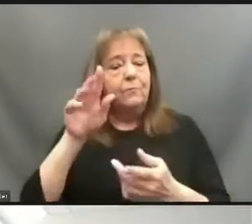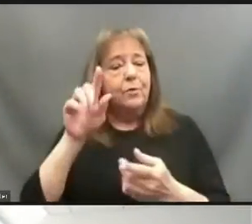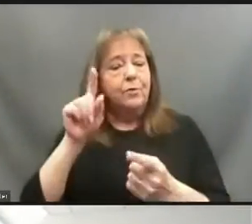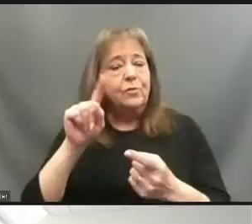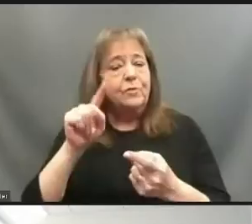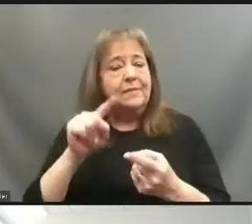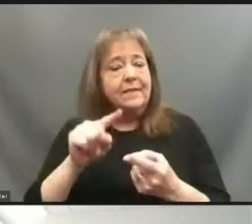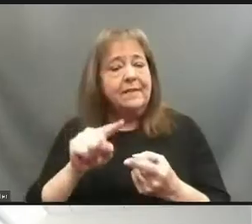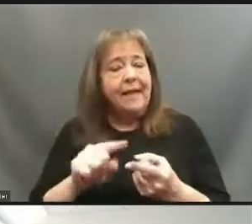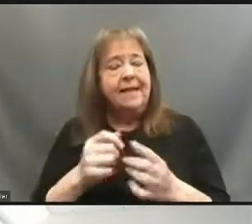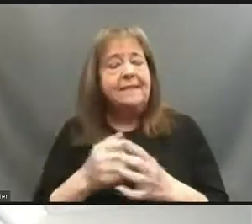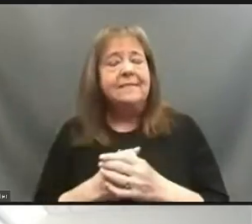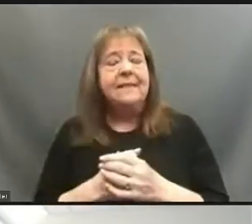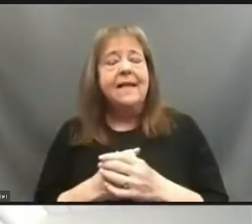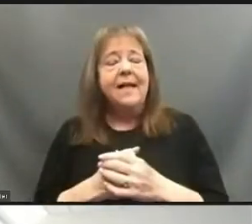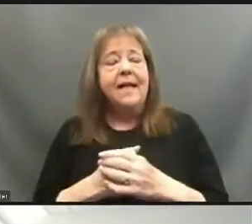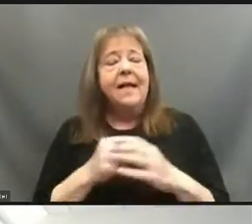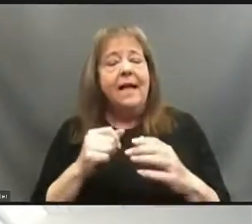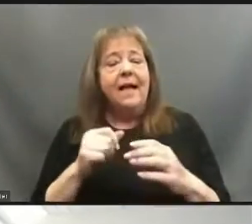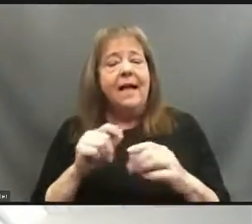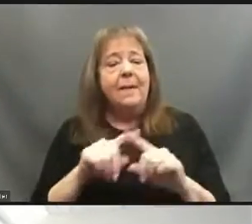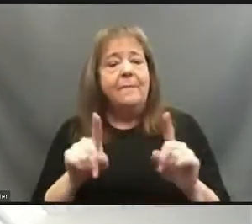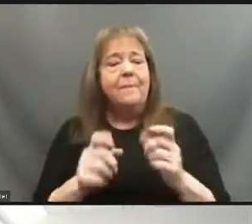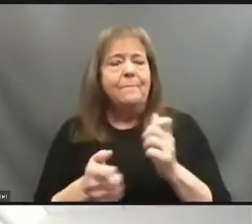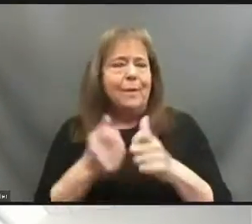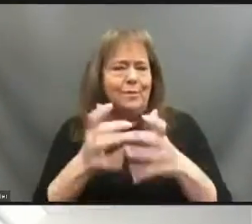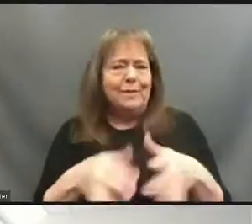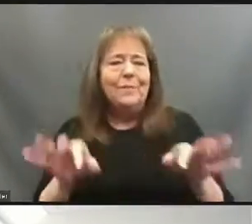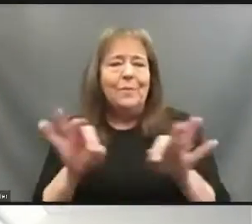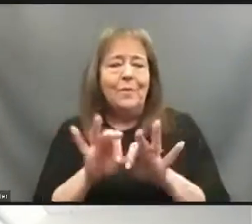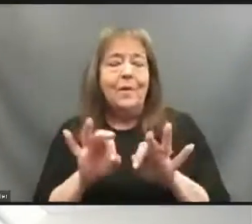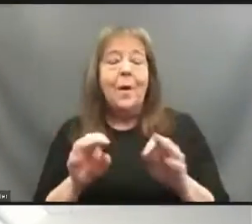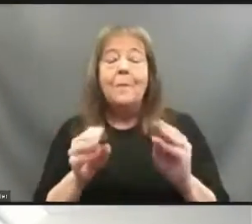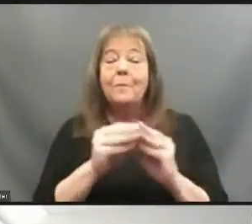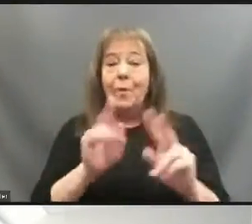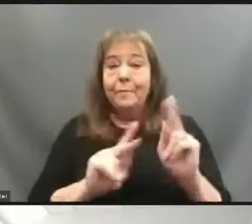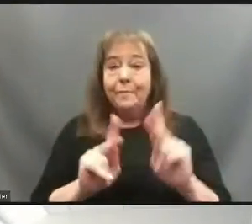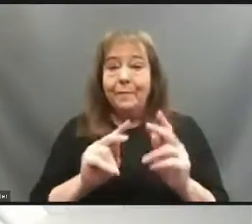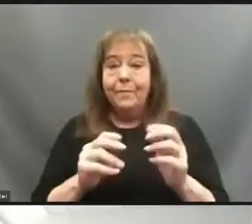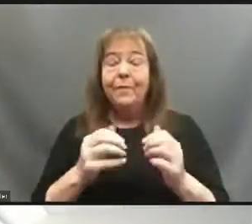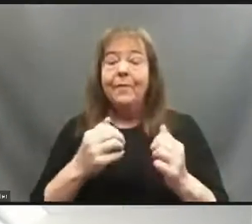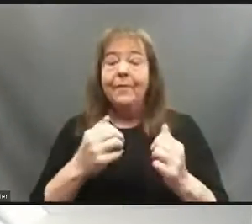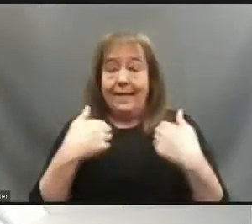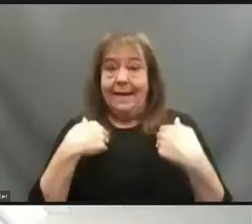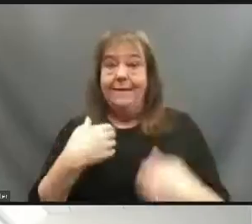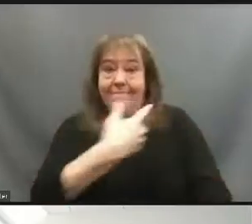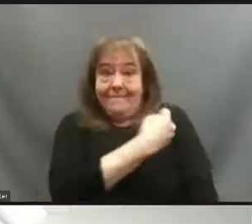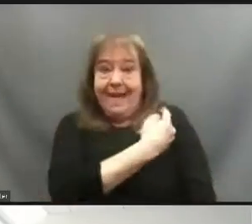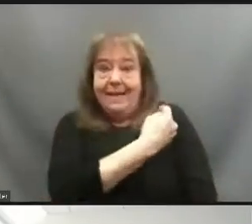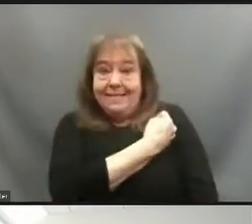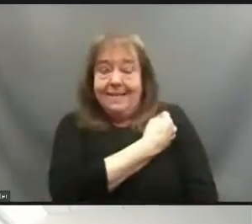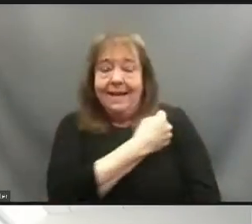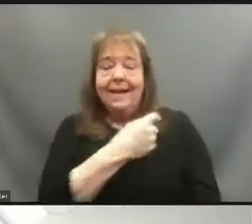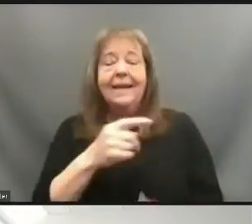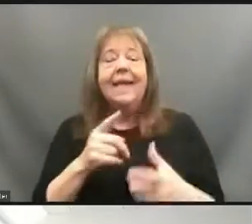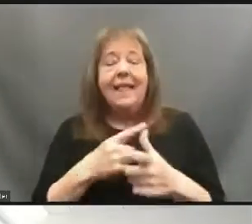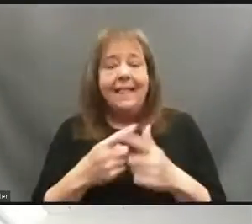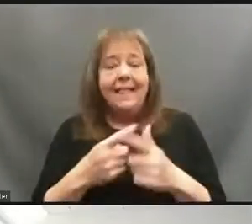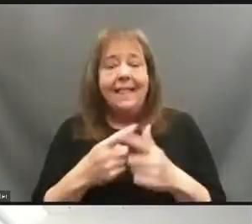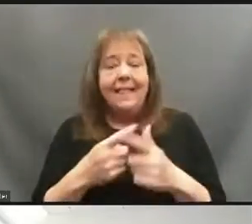our predictions. But the key piece here is going to be the more people we get vaccinated, the greater likelihood of having